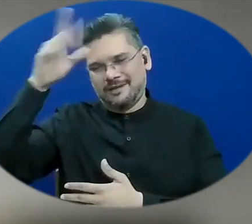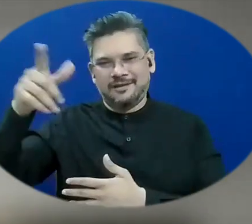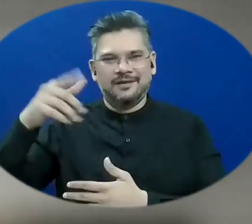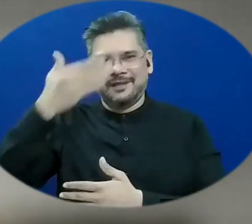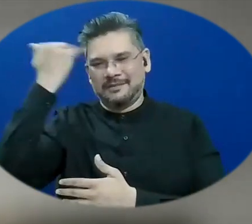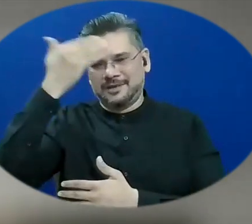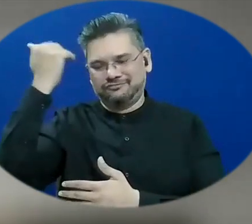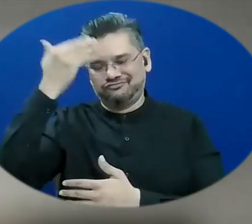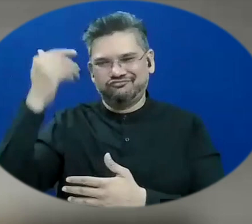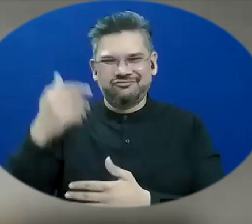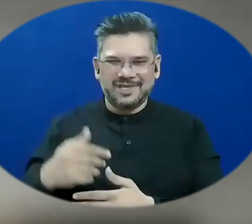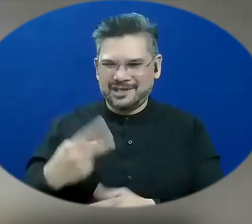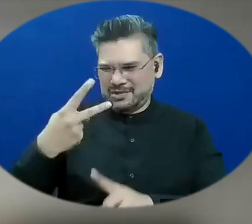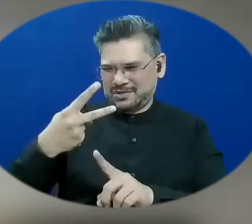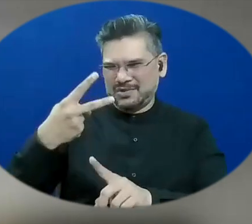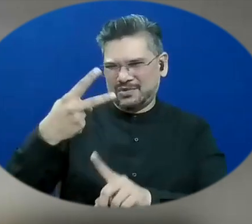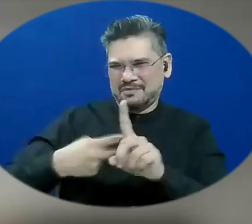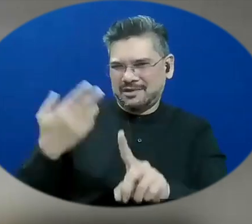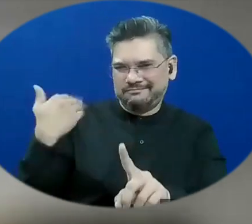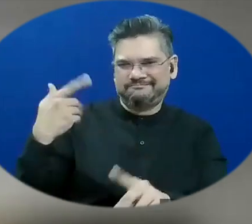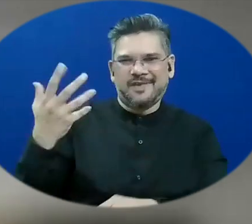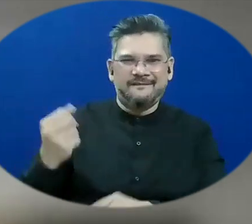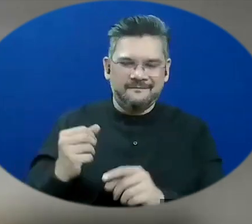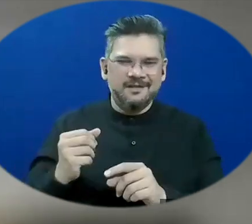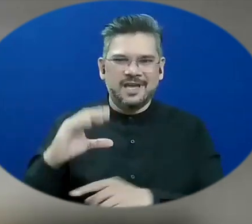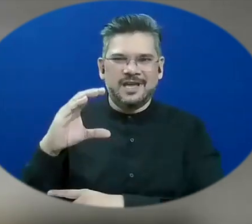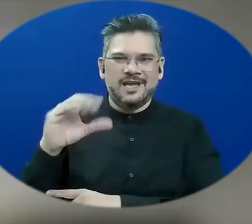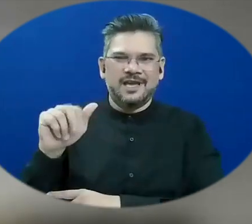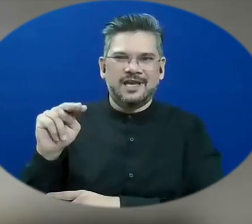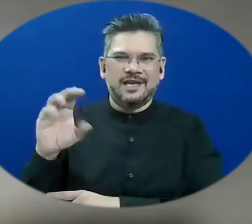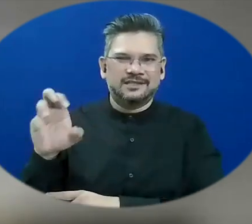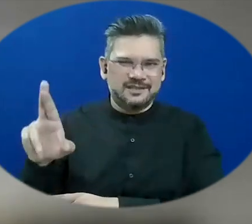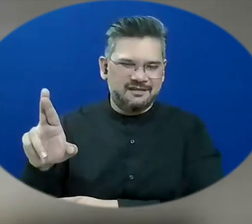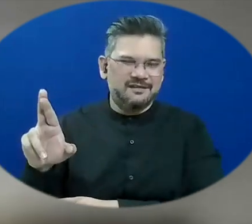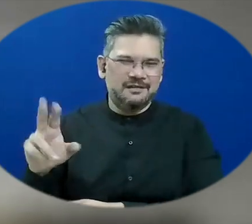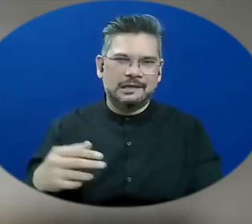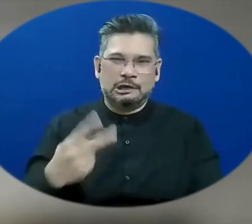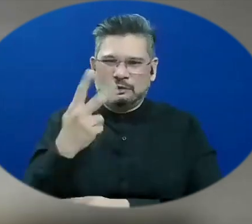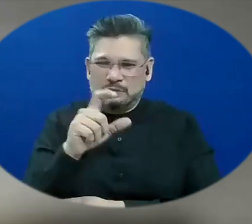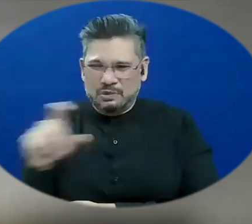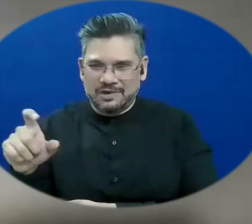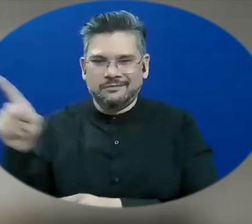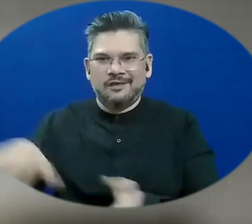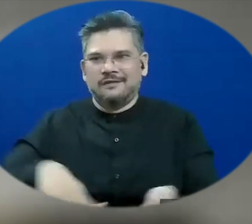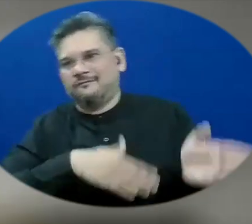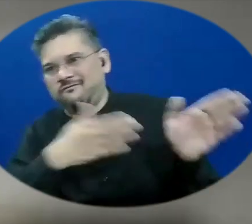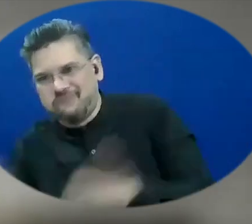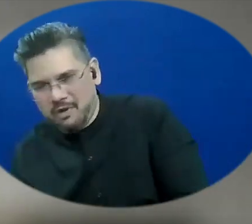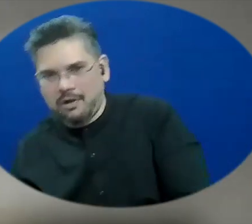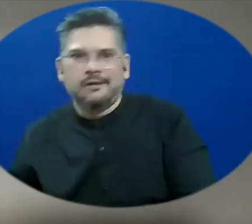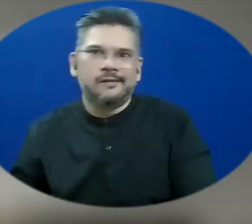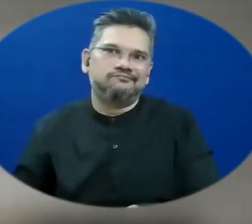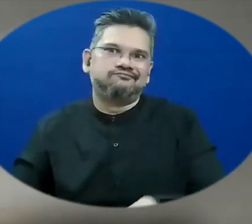cancer. And a couple of weeks ago, he had a fall and is now non-verbal. And being the only child,